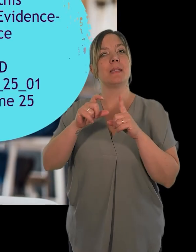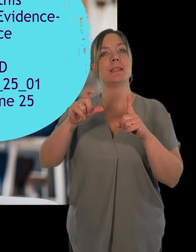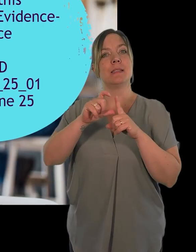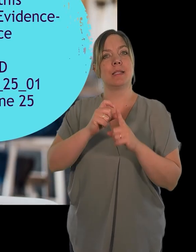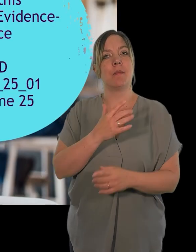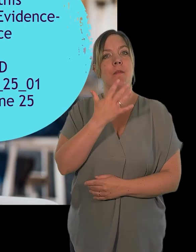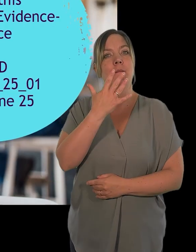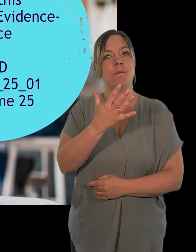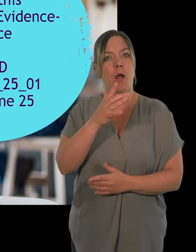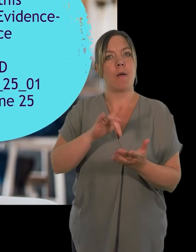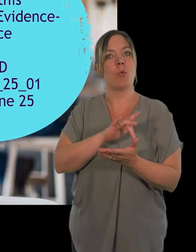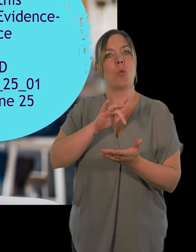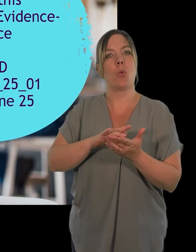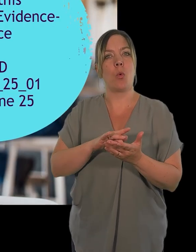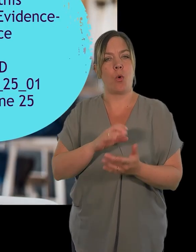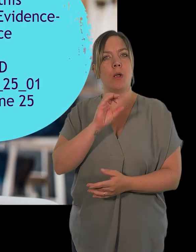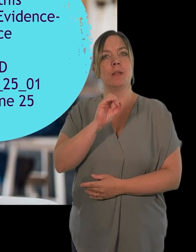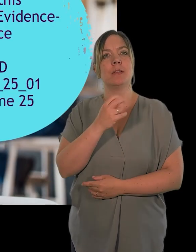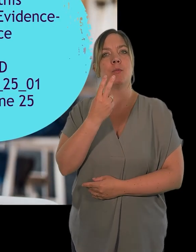is CIPD